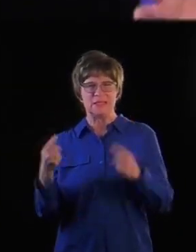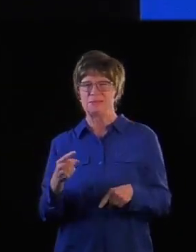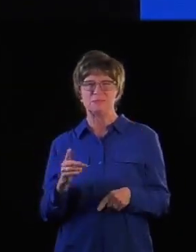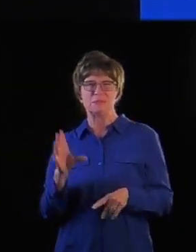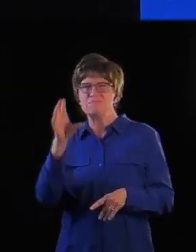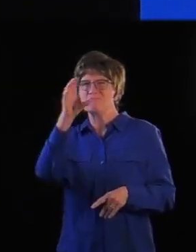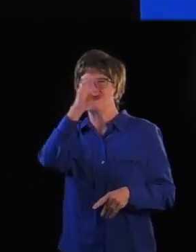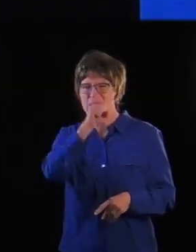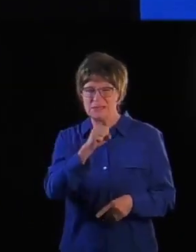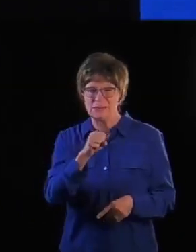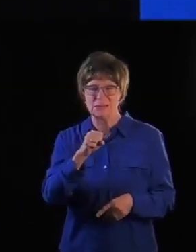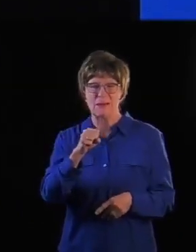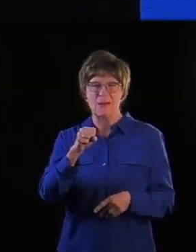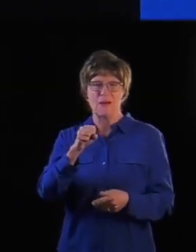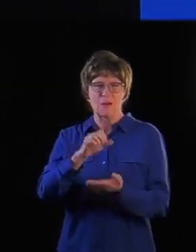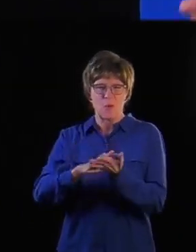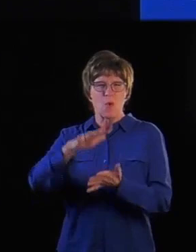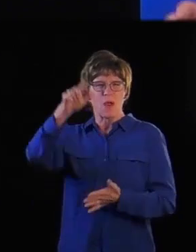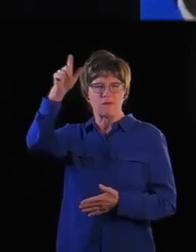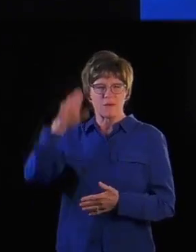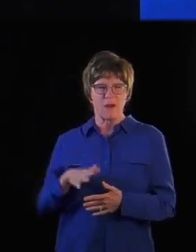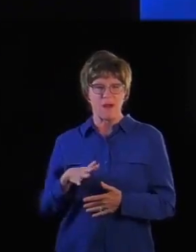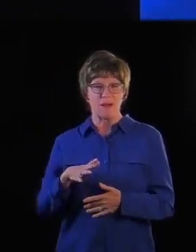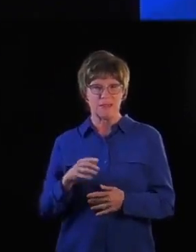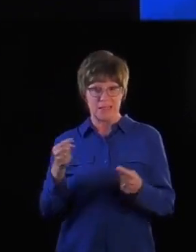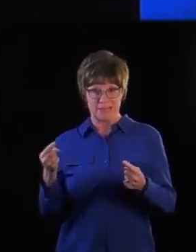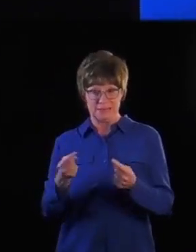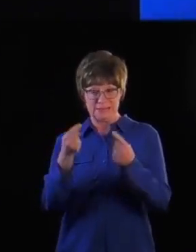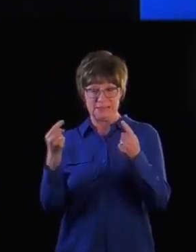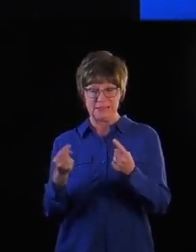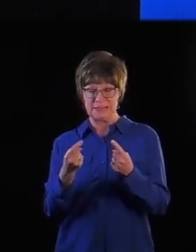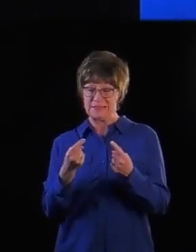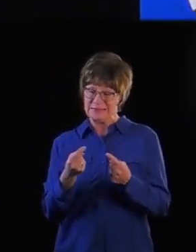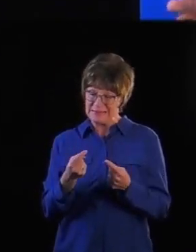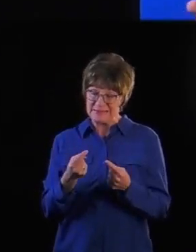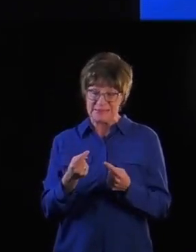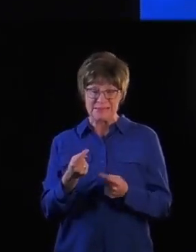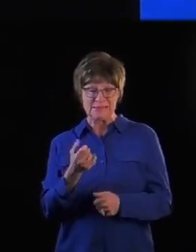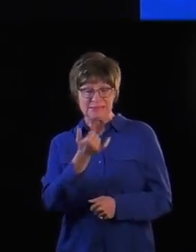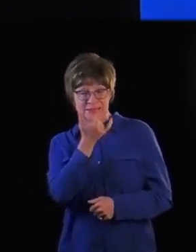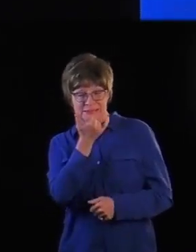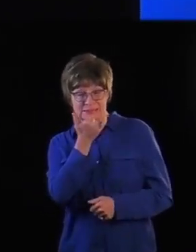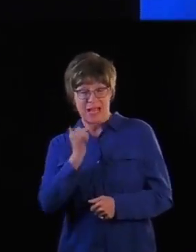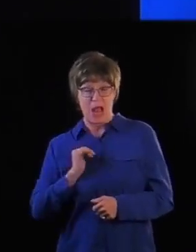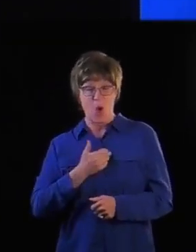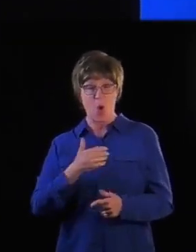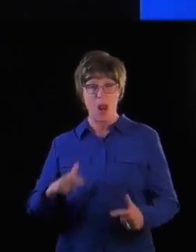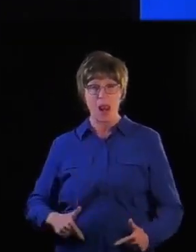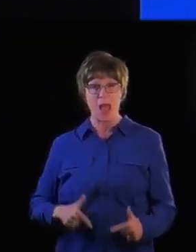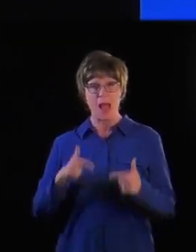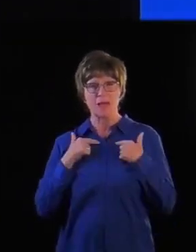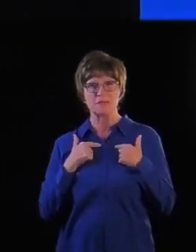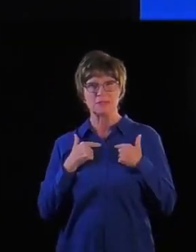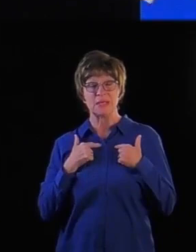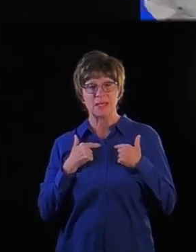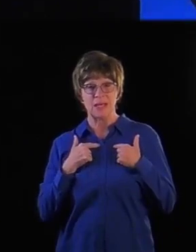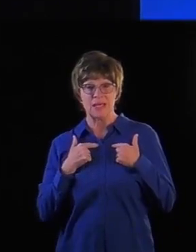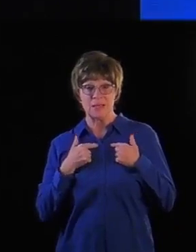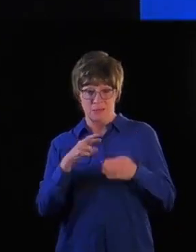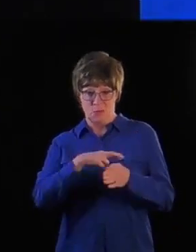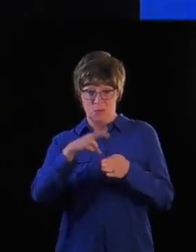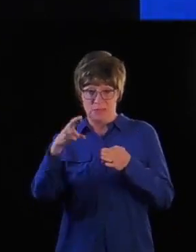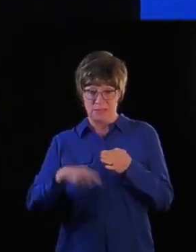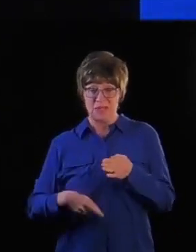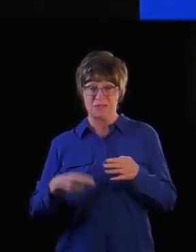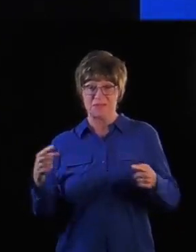We've all messed up. And that mess up called sin puts a blemish on our lives. And as a result of that, the wages of sin is death.